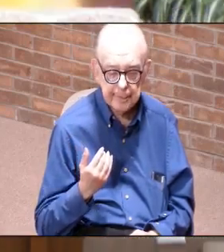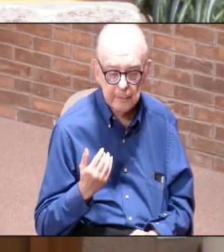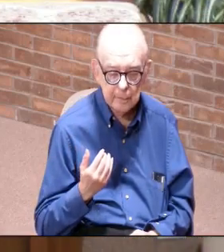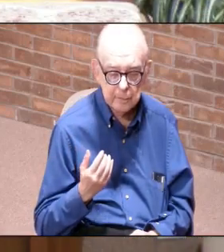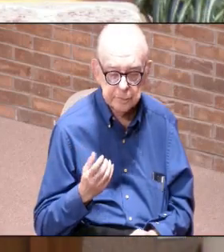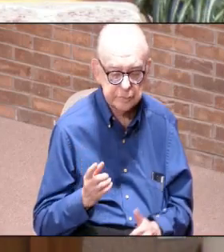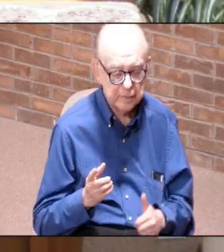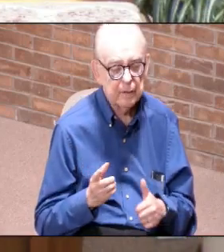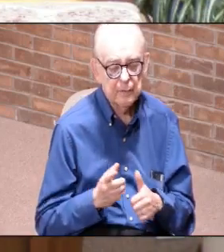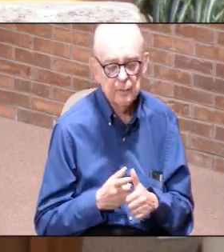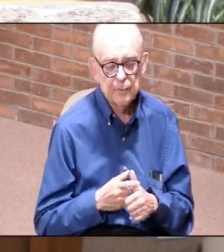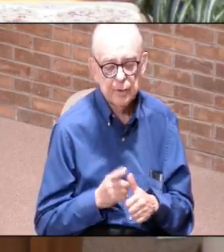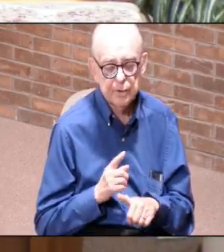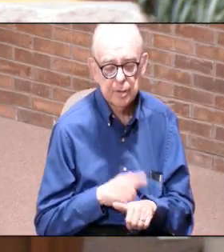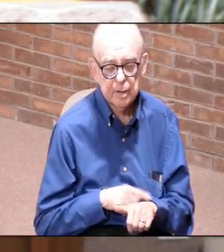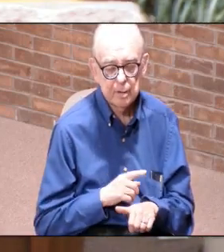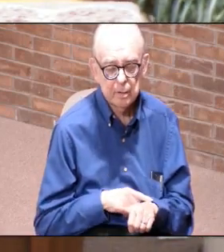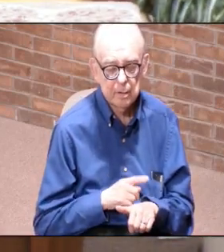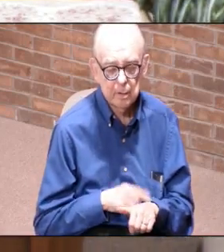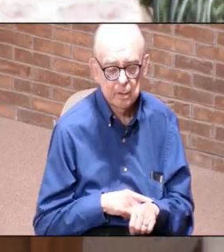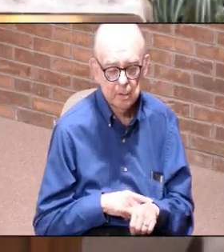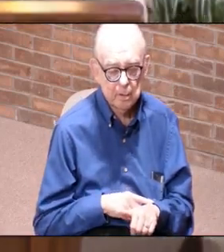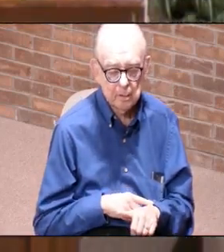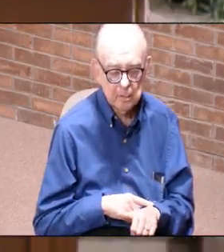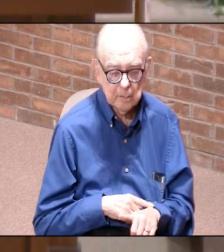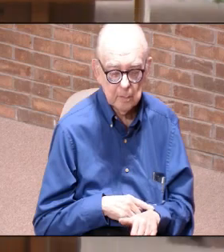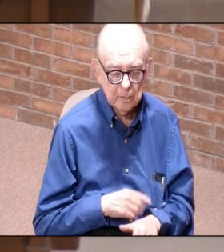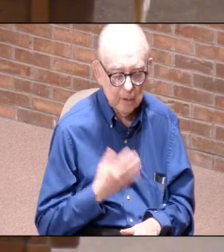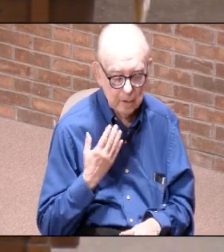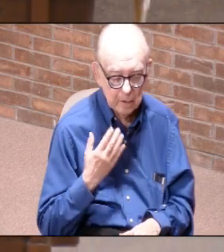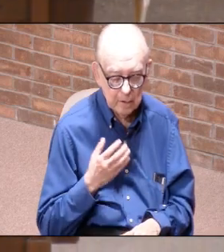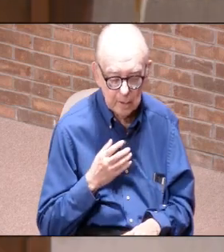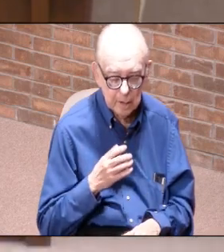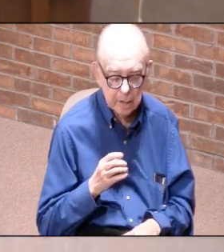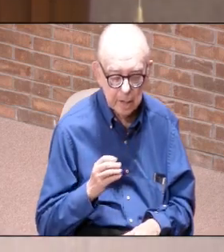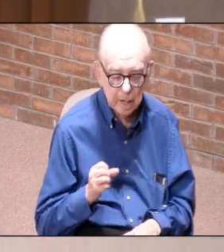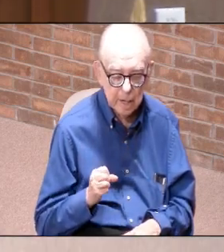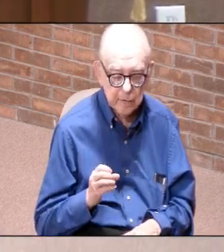the first time. I don't know how long I'd been there in Somerville.